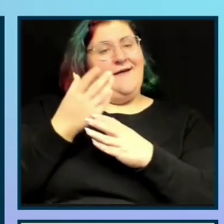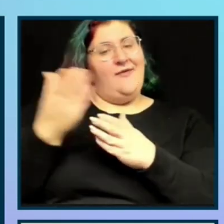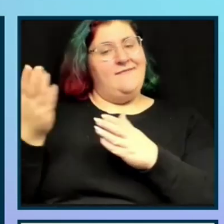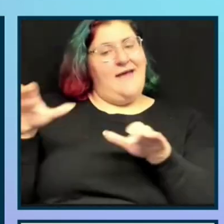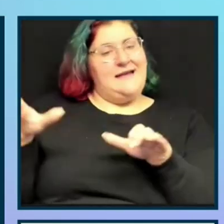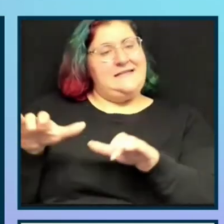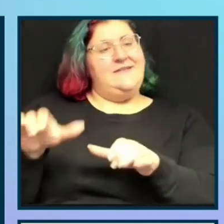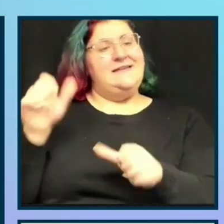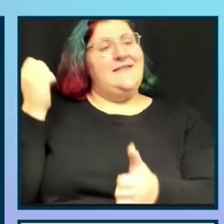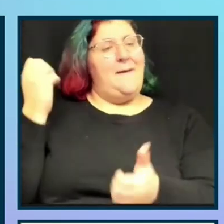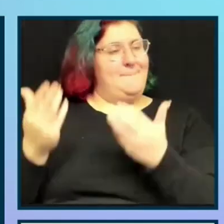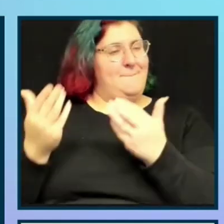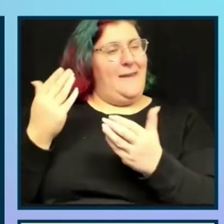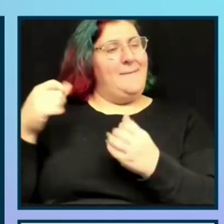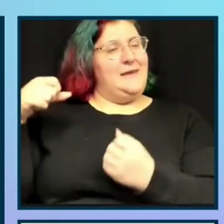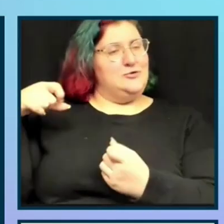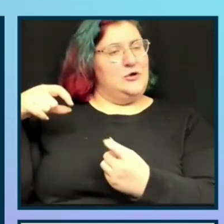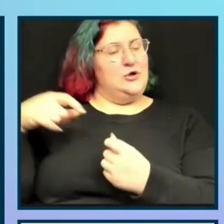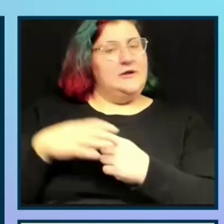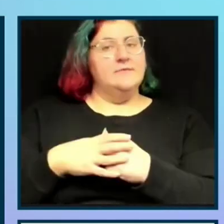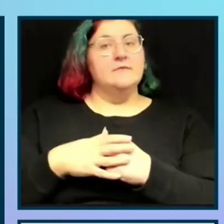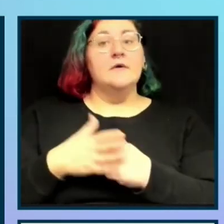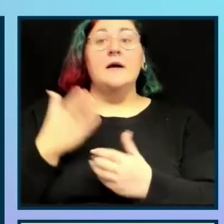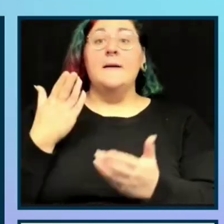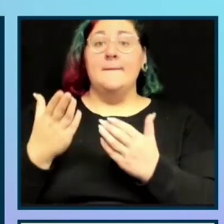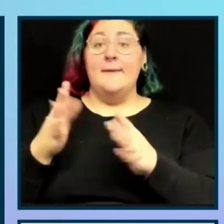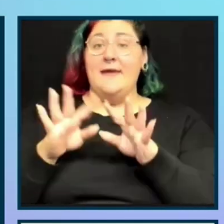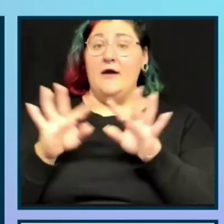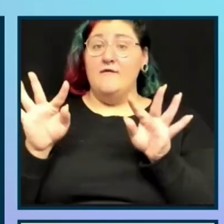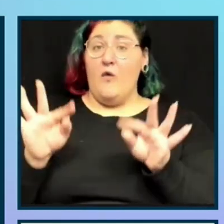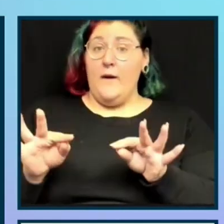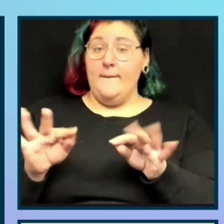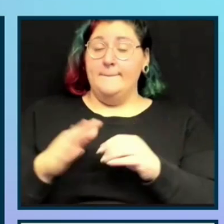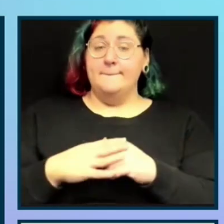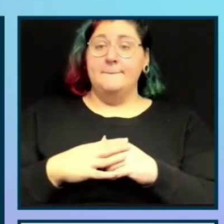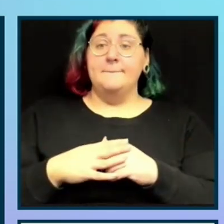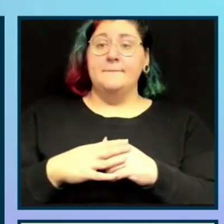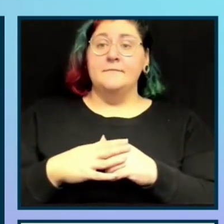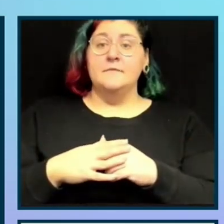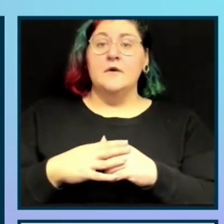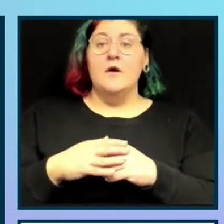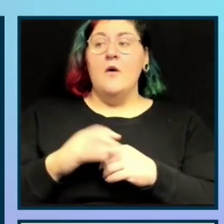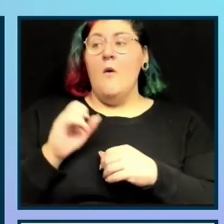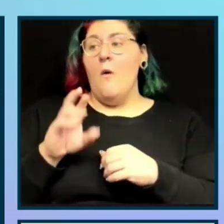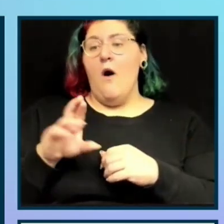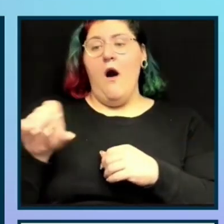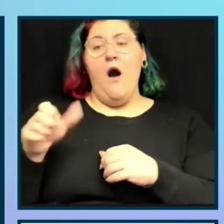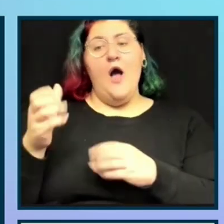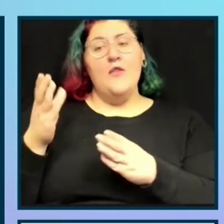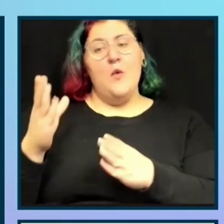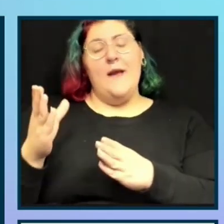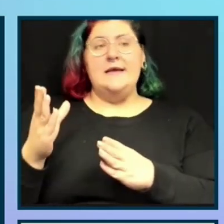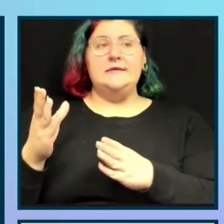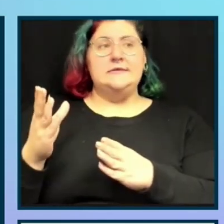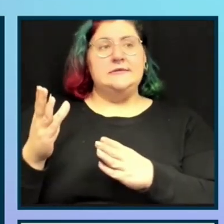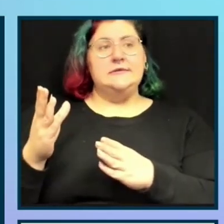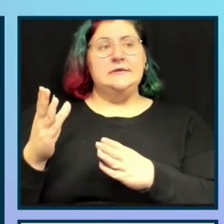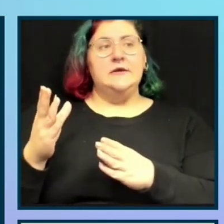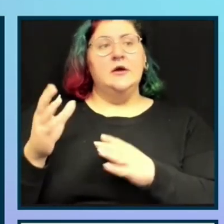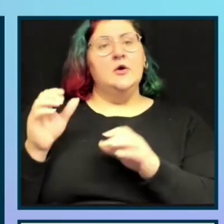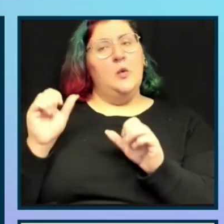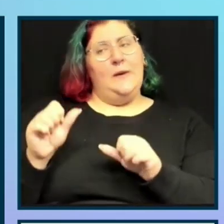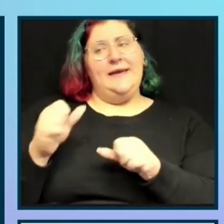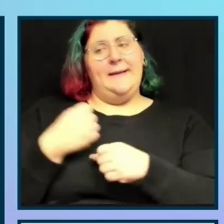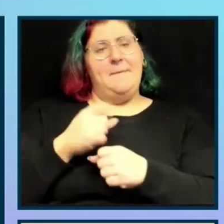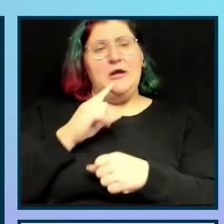would include liability forms or other ways to ensure people receive adequate knowledge of potential triggers way in